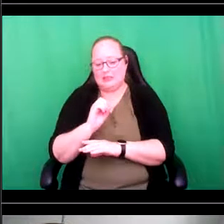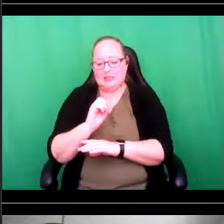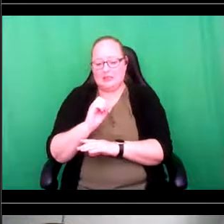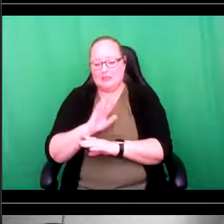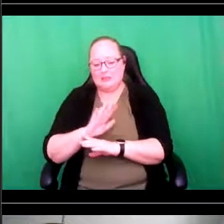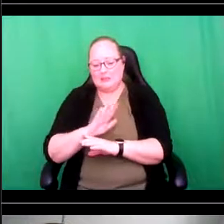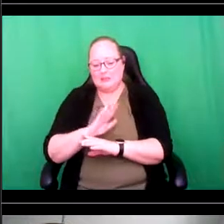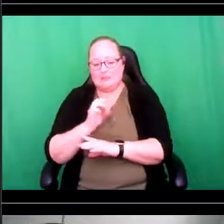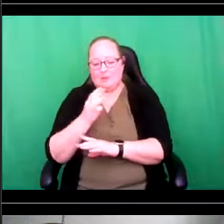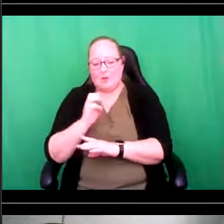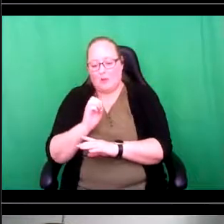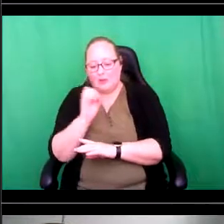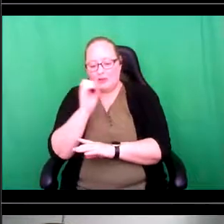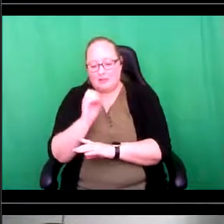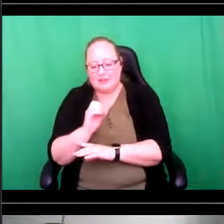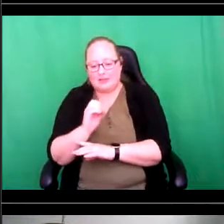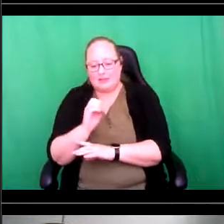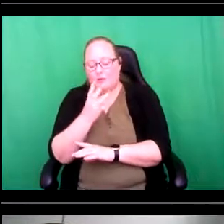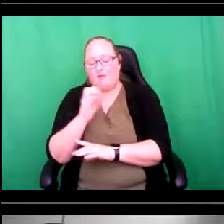be around 10%.